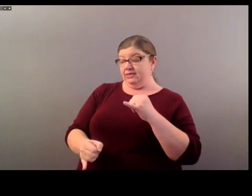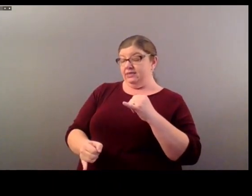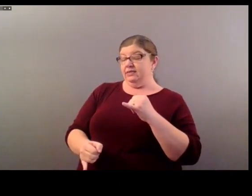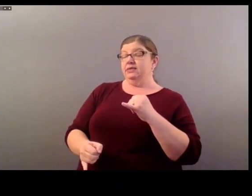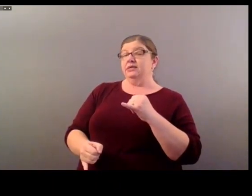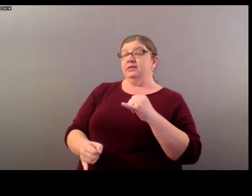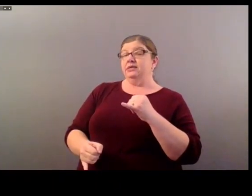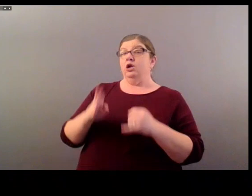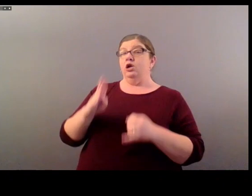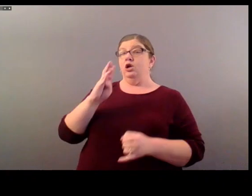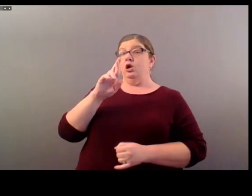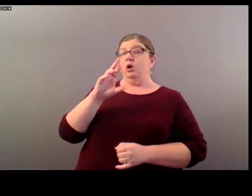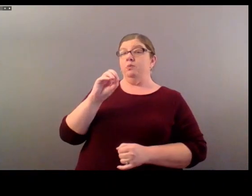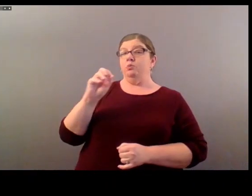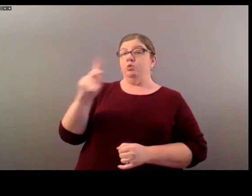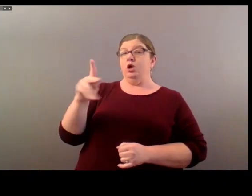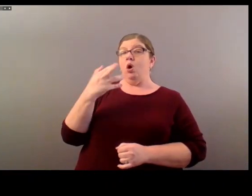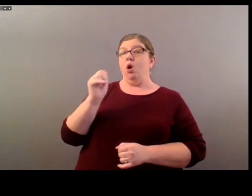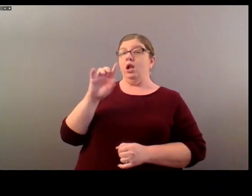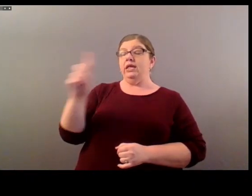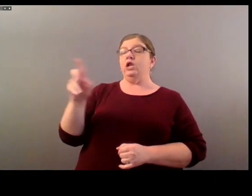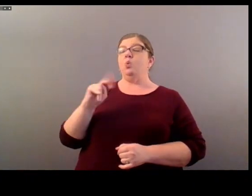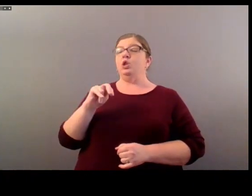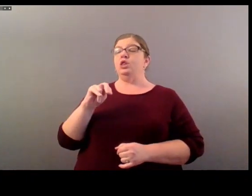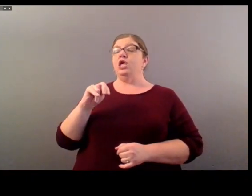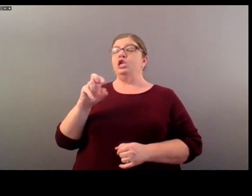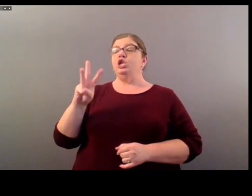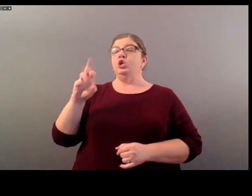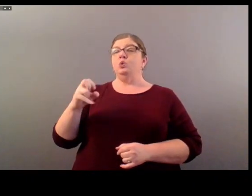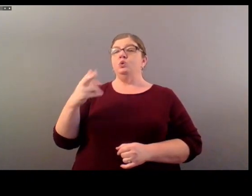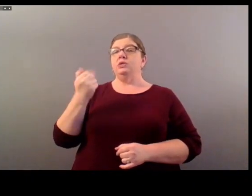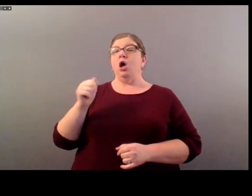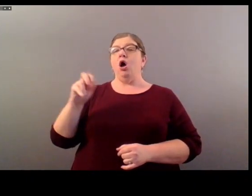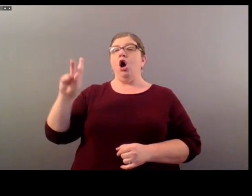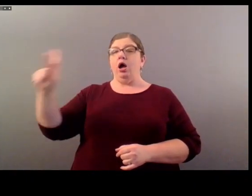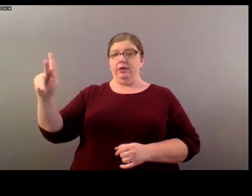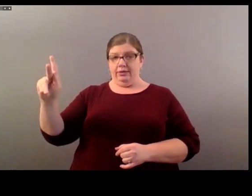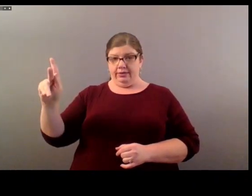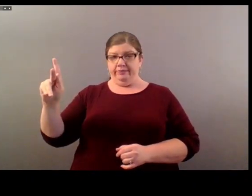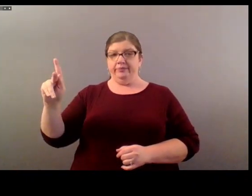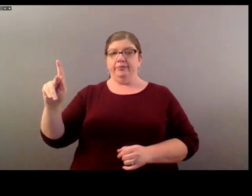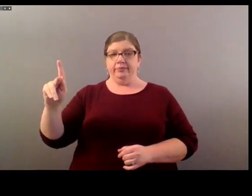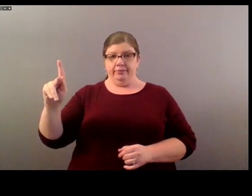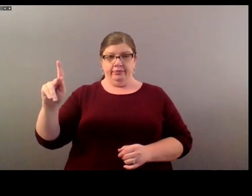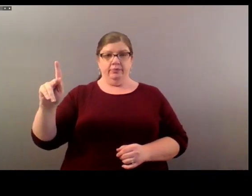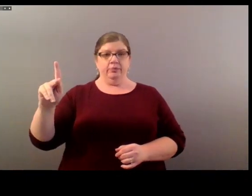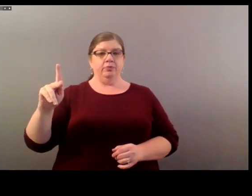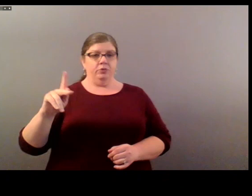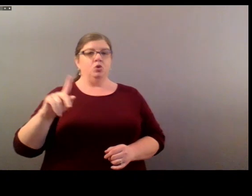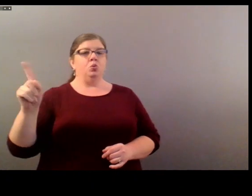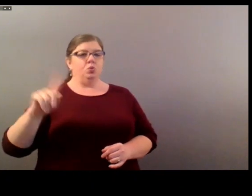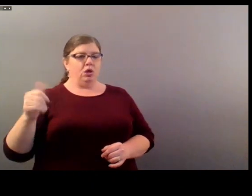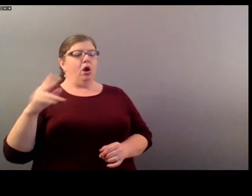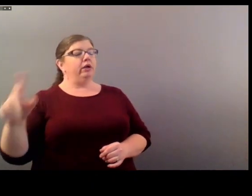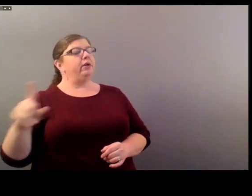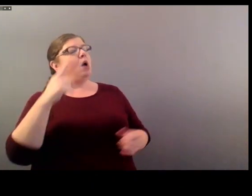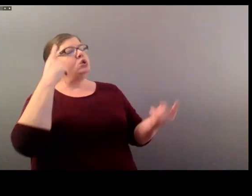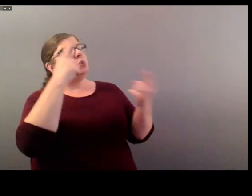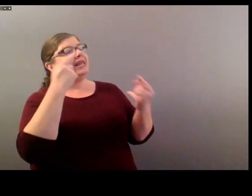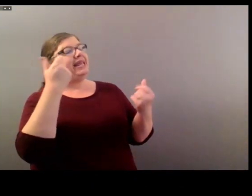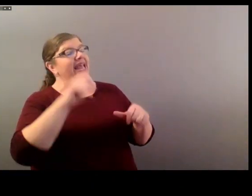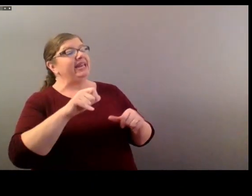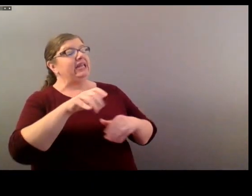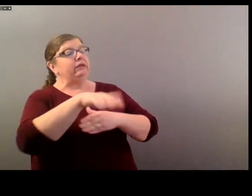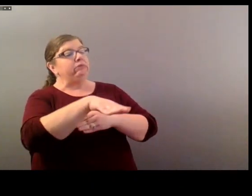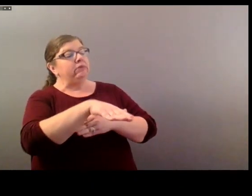to Brooke Holland with Newshawk. Hi, thank you. I was wondering if there was any after hours